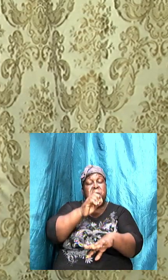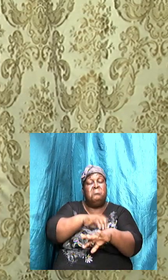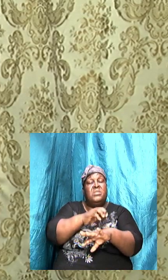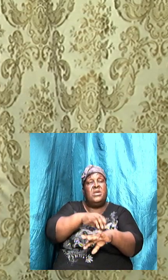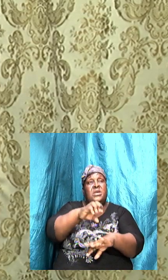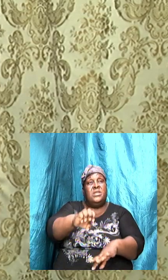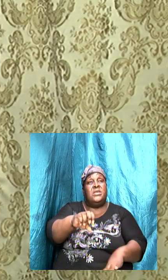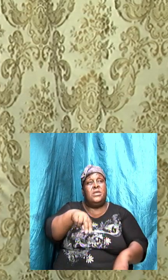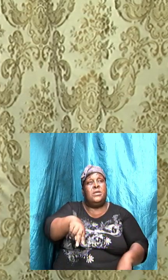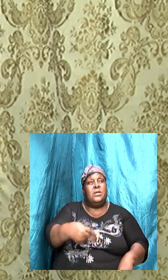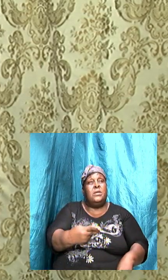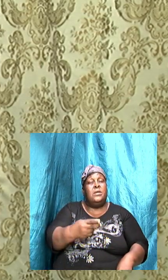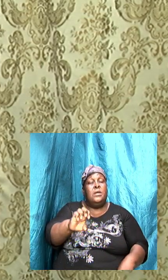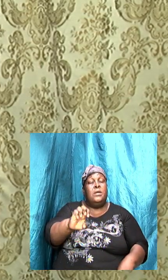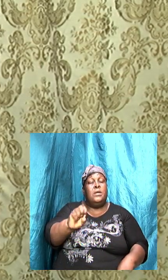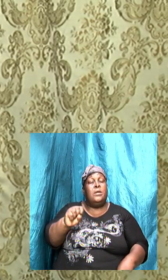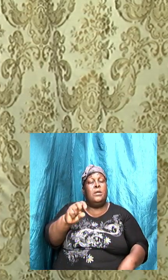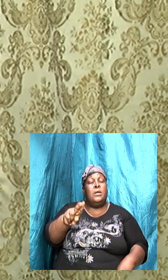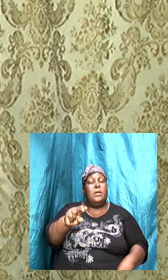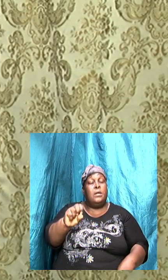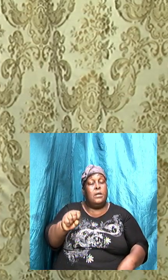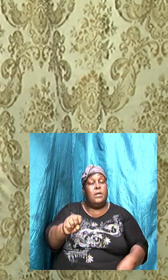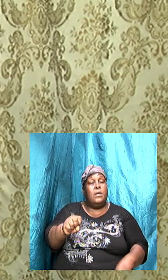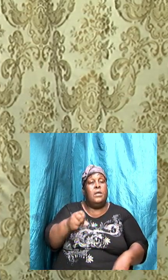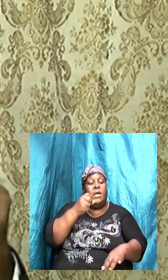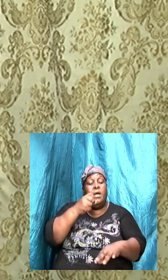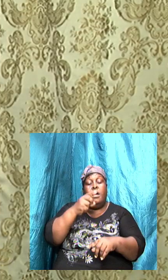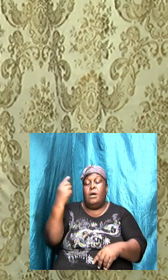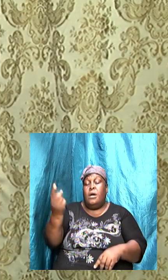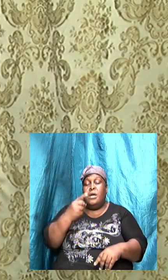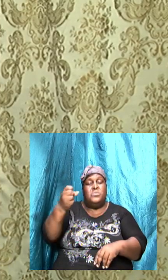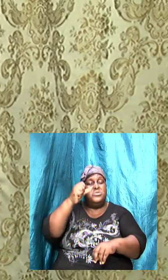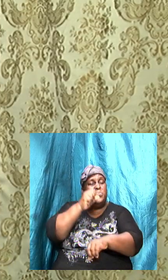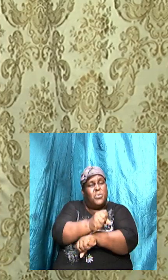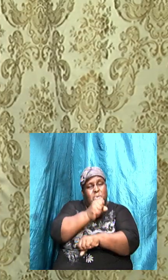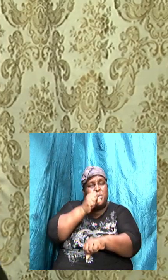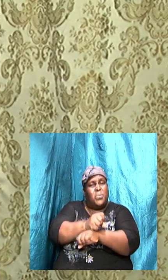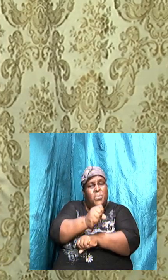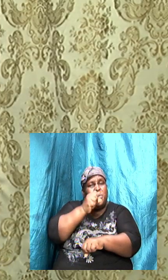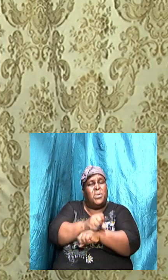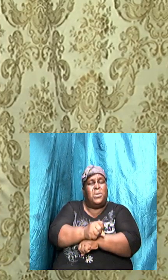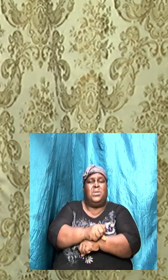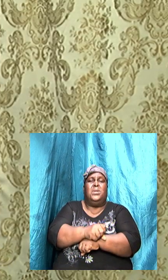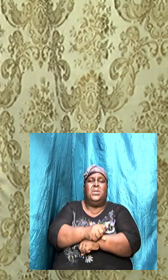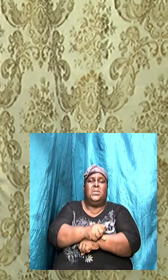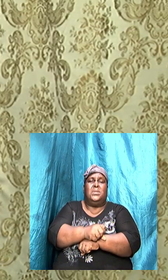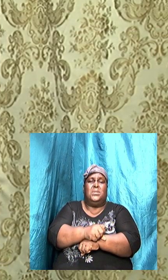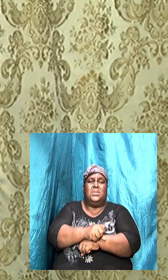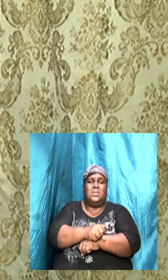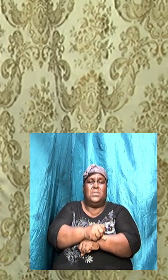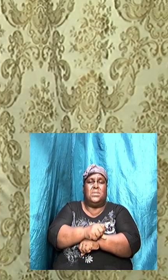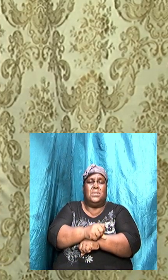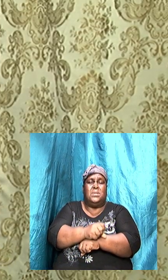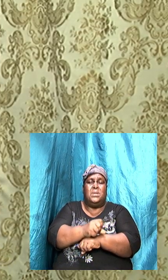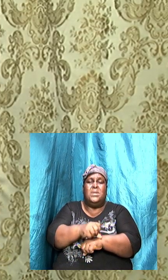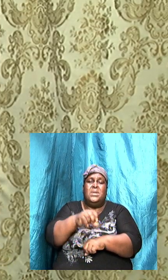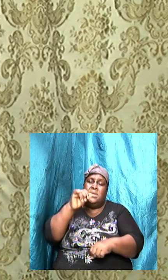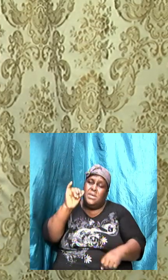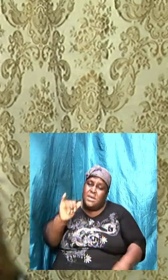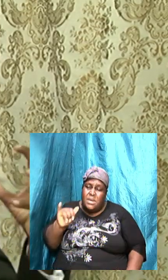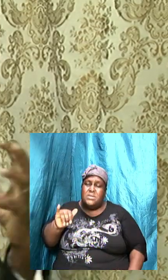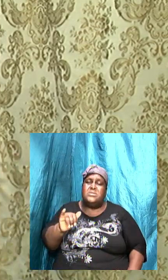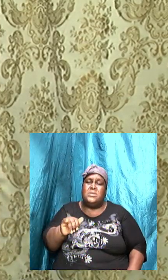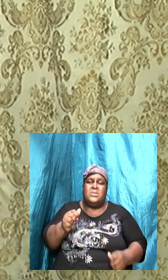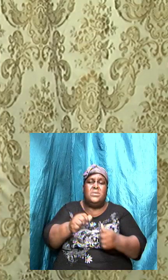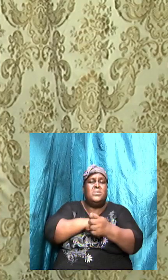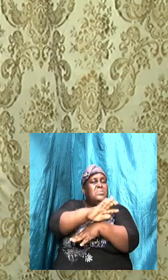church that is always working, the ardent church, the working church, the on the move church. And yet,